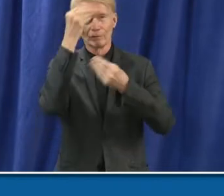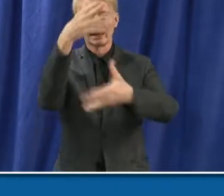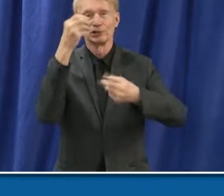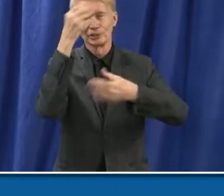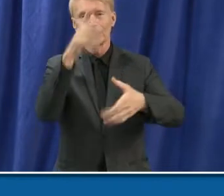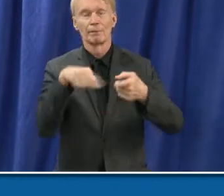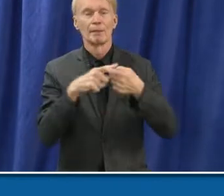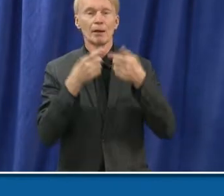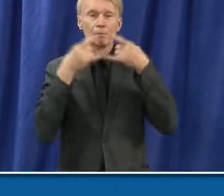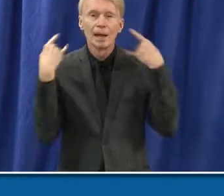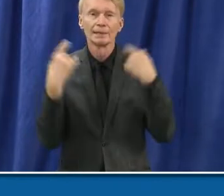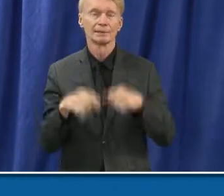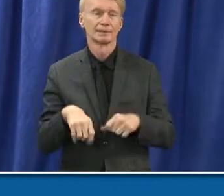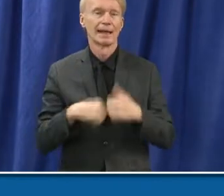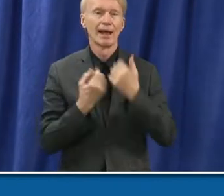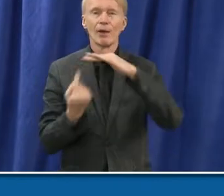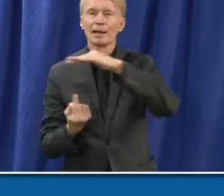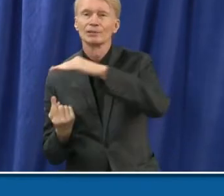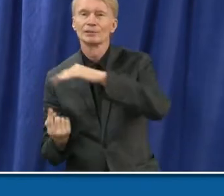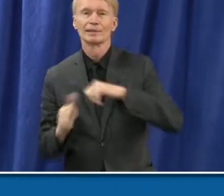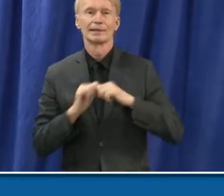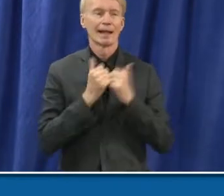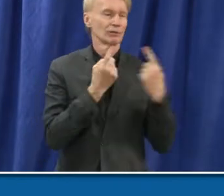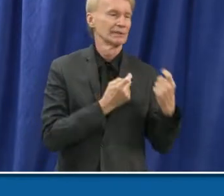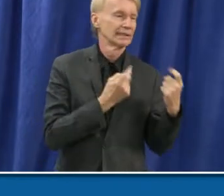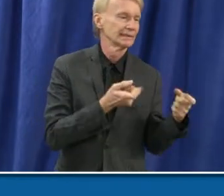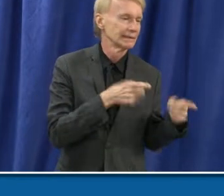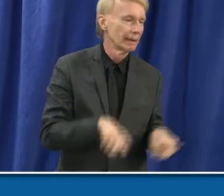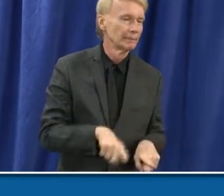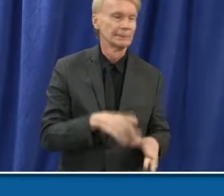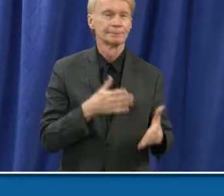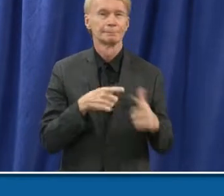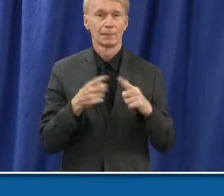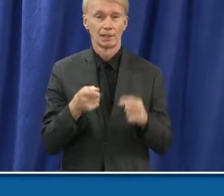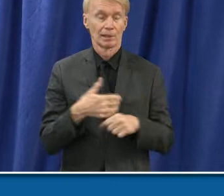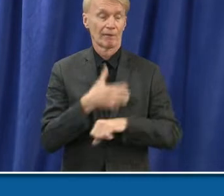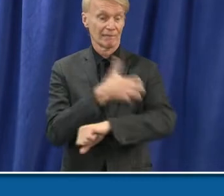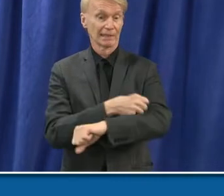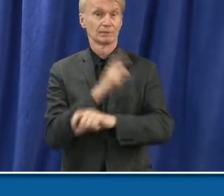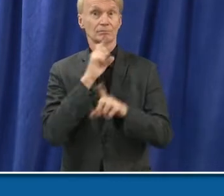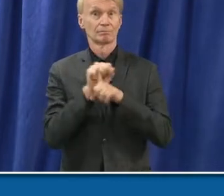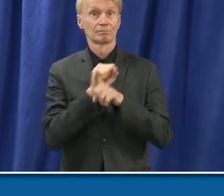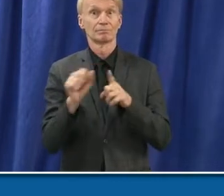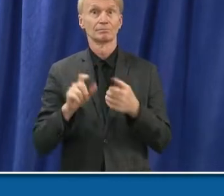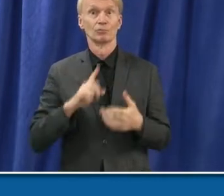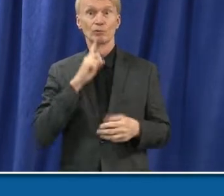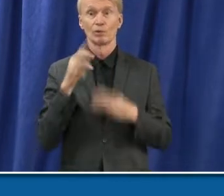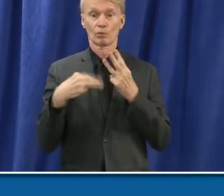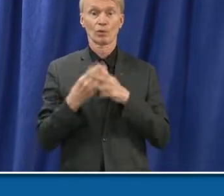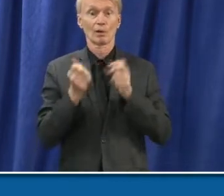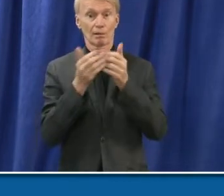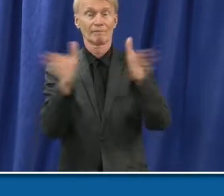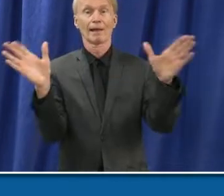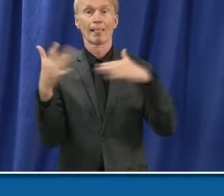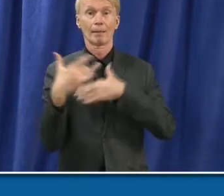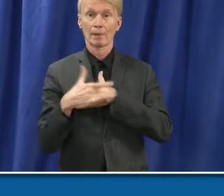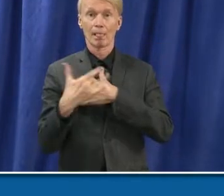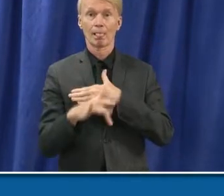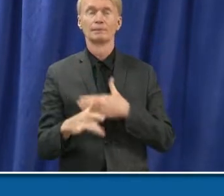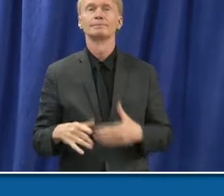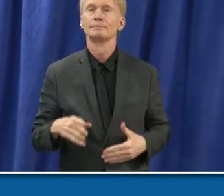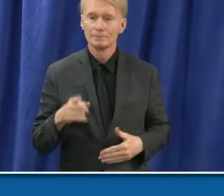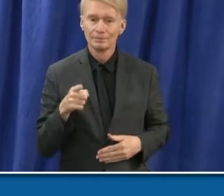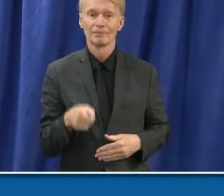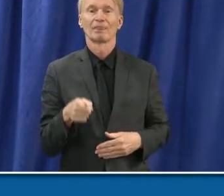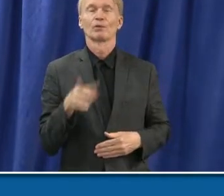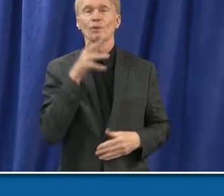to quarantine and how to get tested. But as vaccine starts to become more available in the general population, we'll be using a lot of